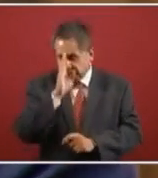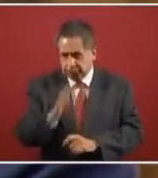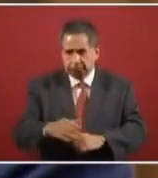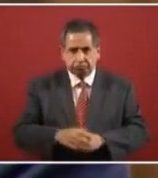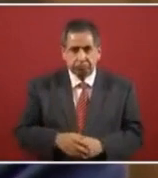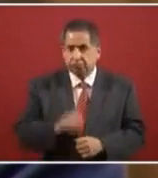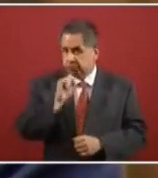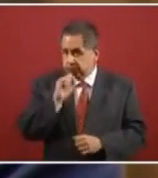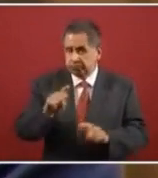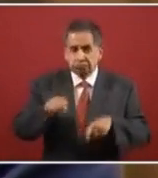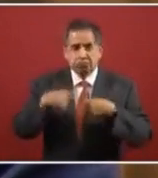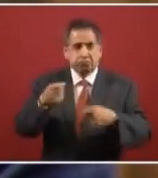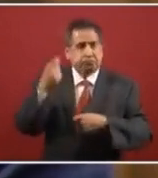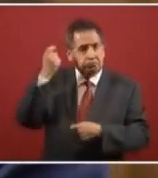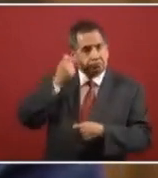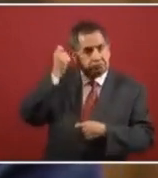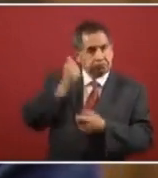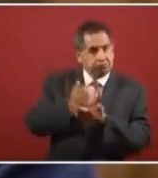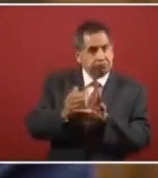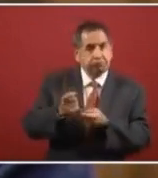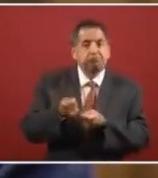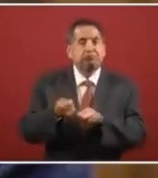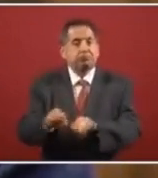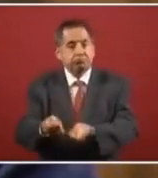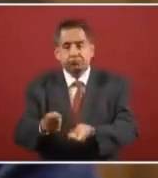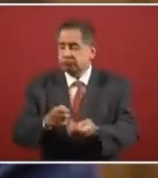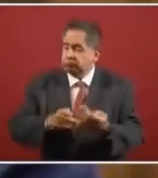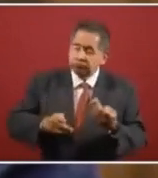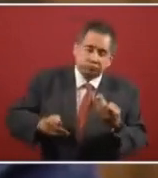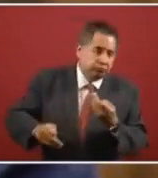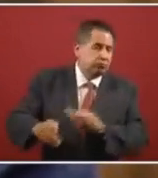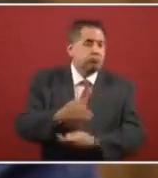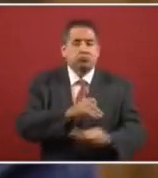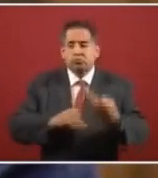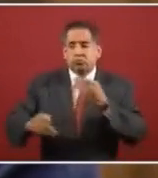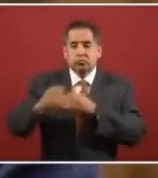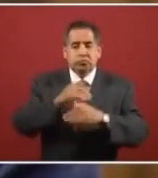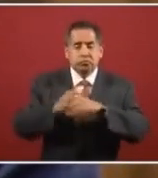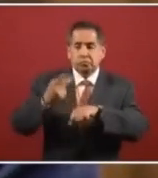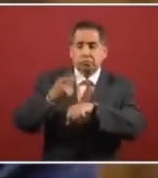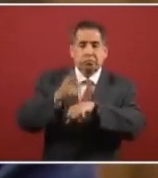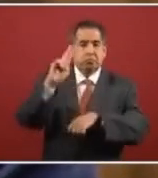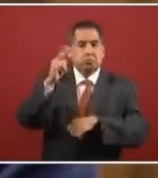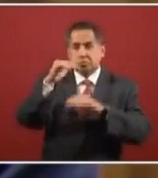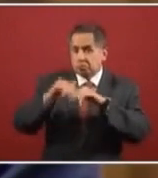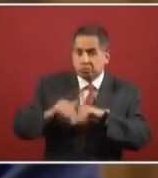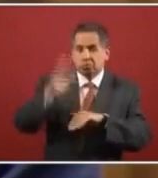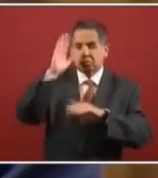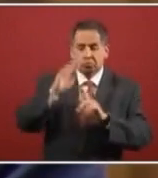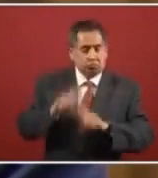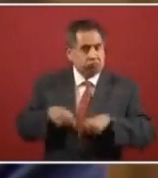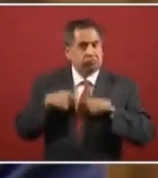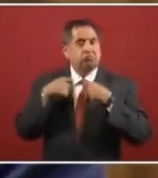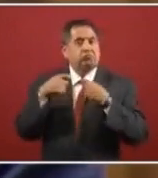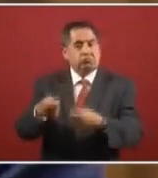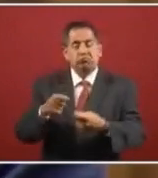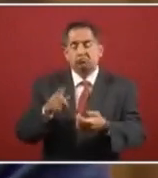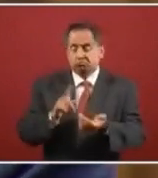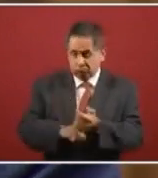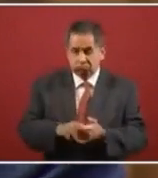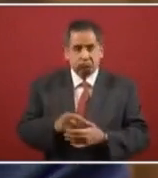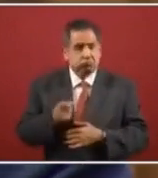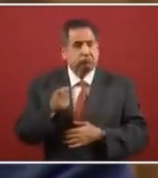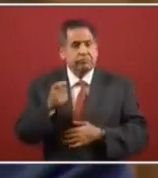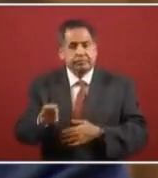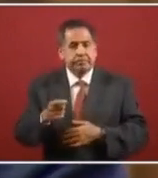we are giving grants to all the students of middle superior education of the